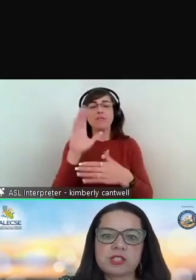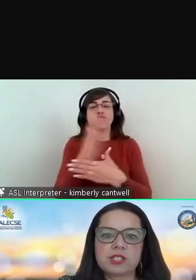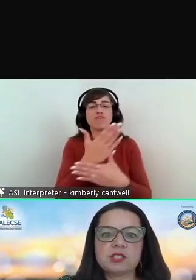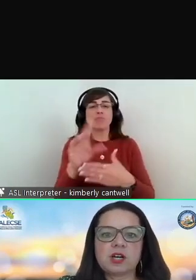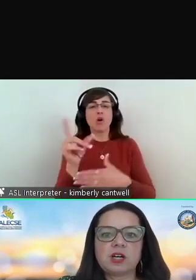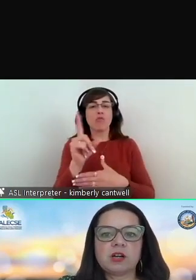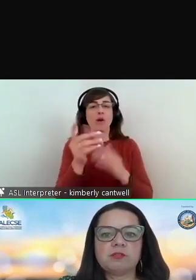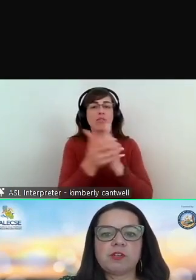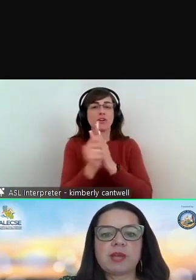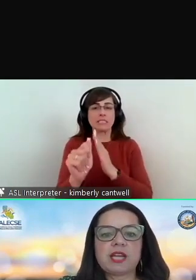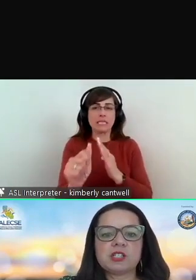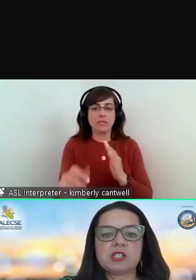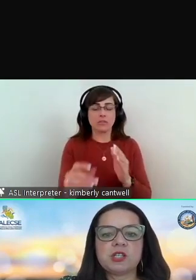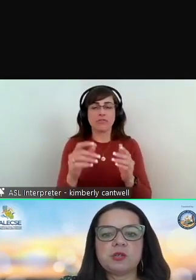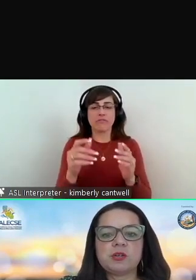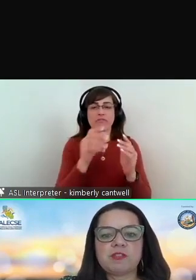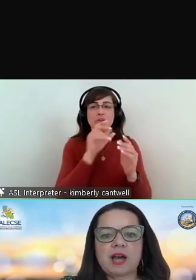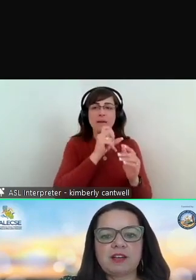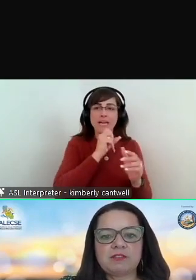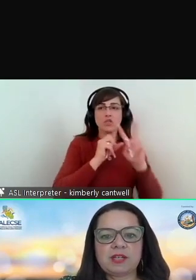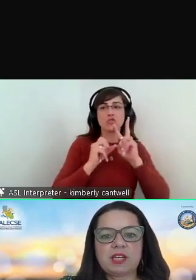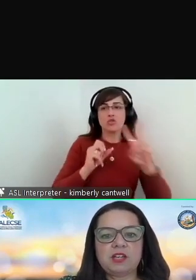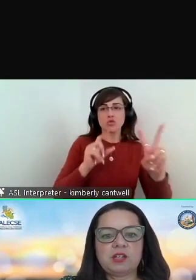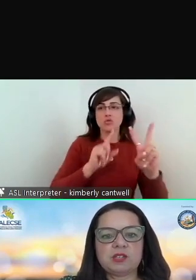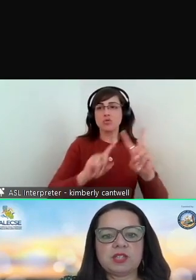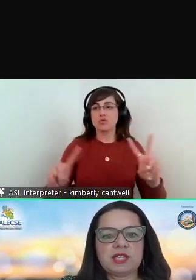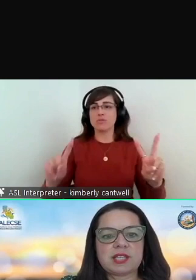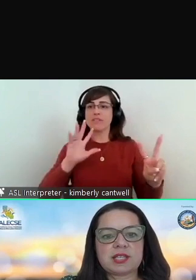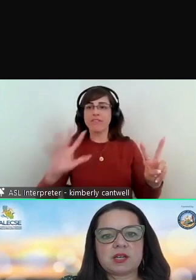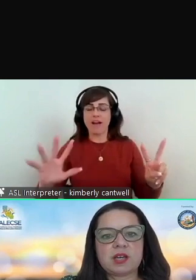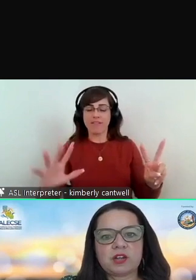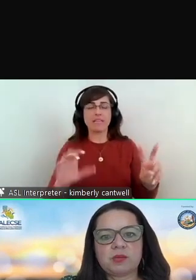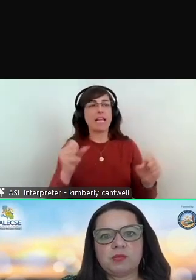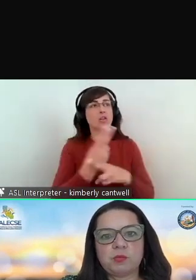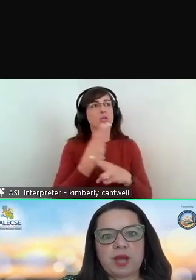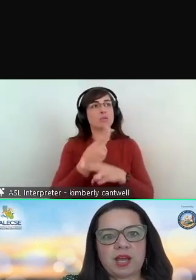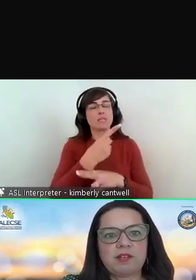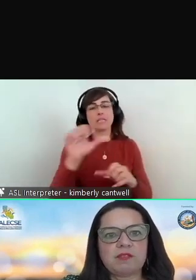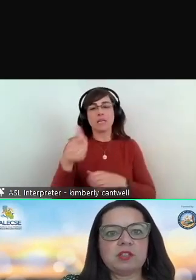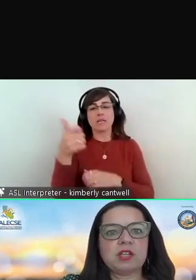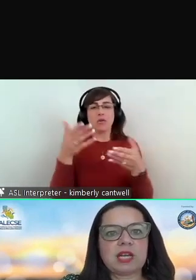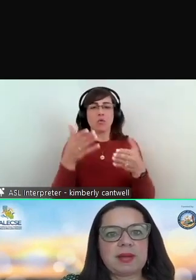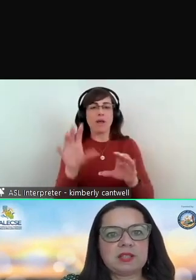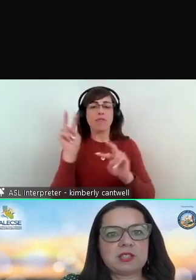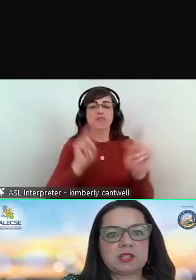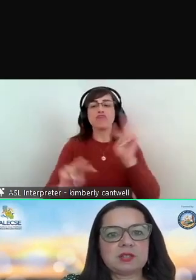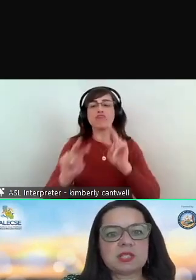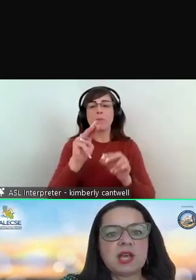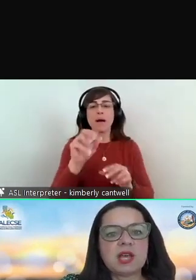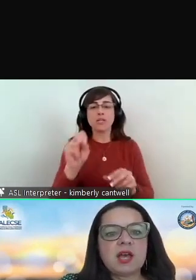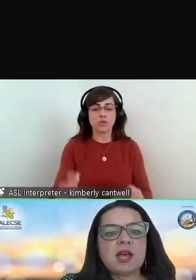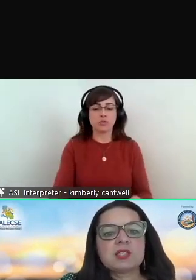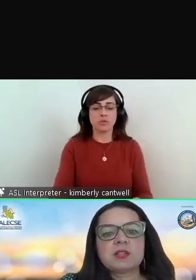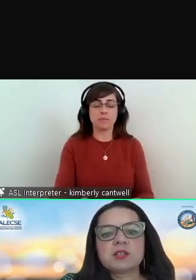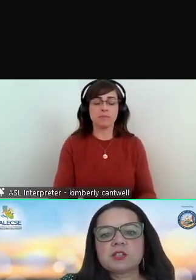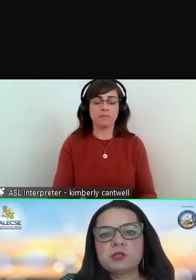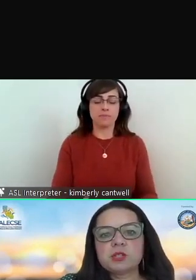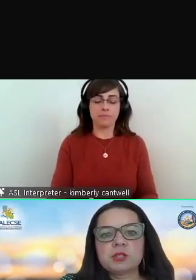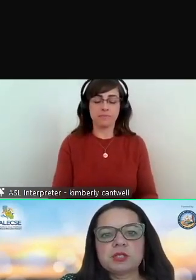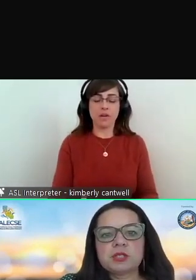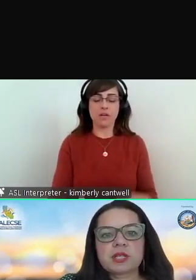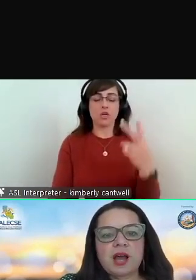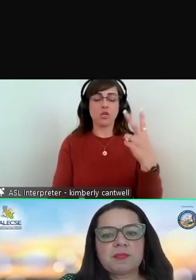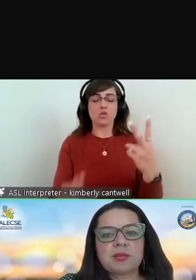where their skills are from ages 2 to 5. And you can use this as another way of looking at milestones. So those are